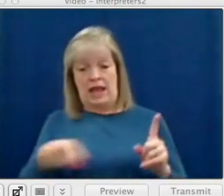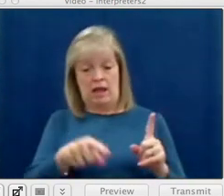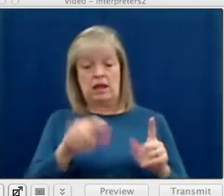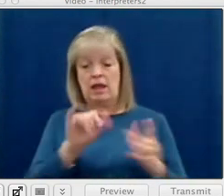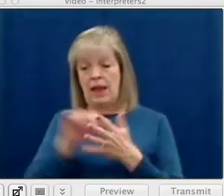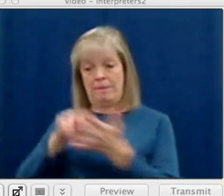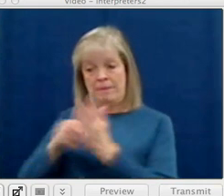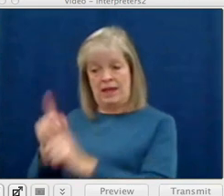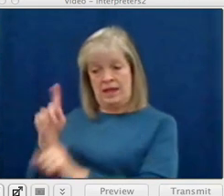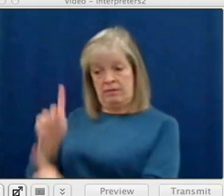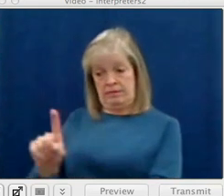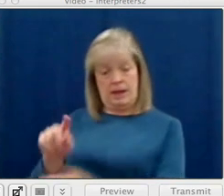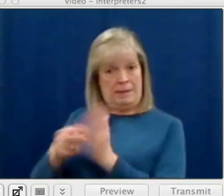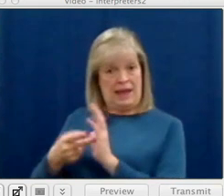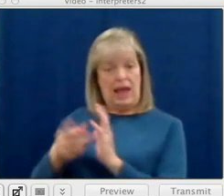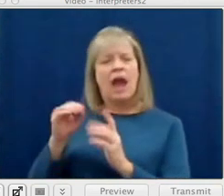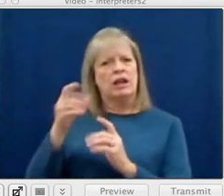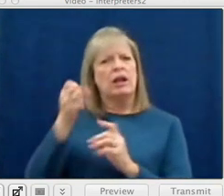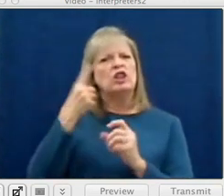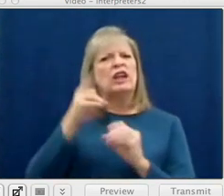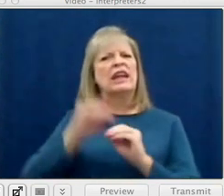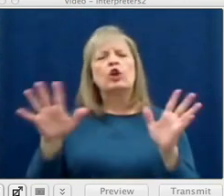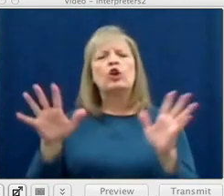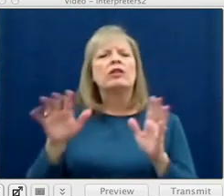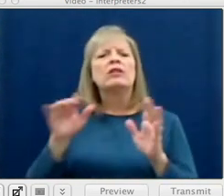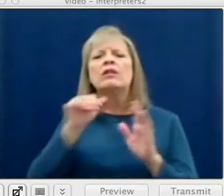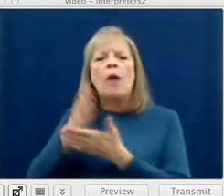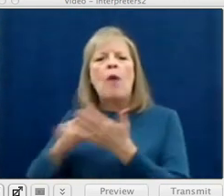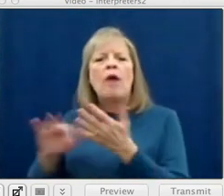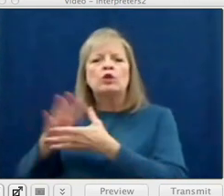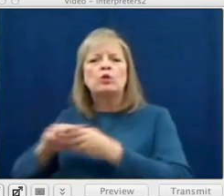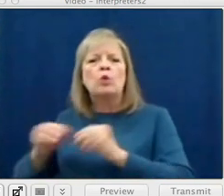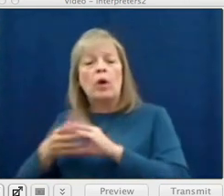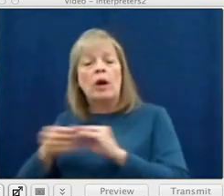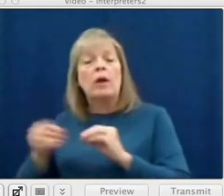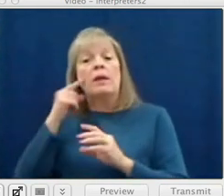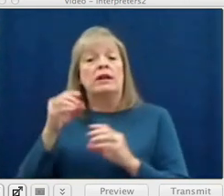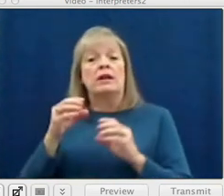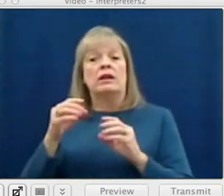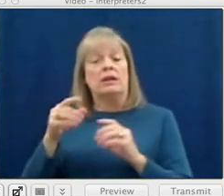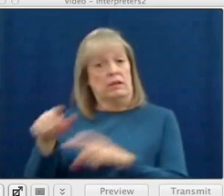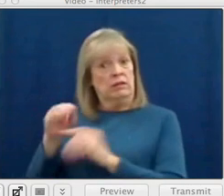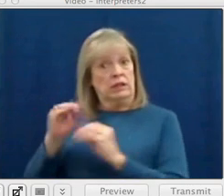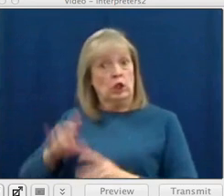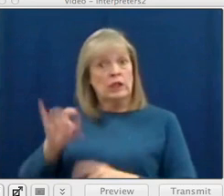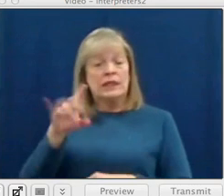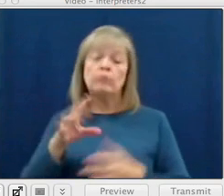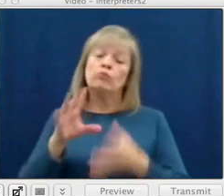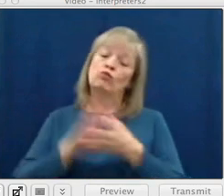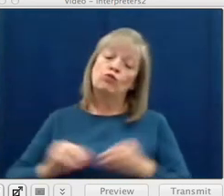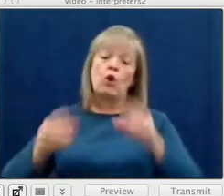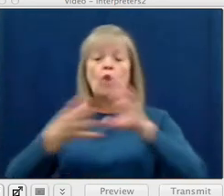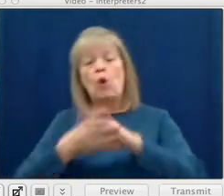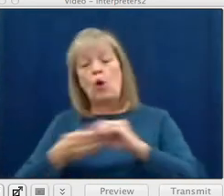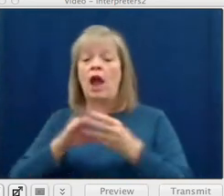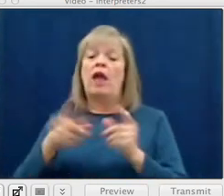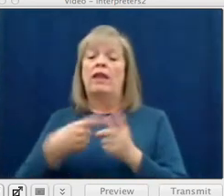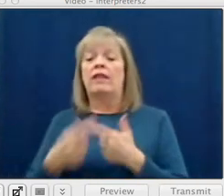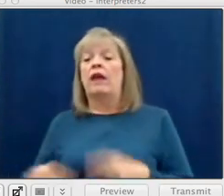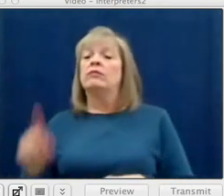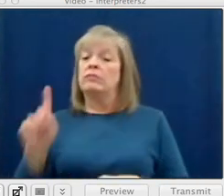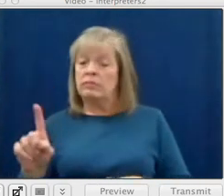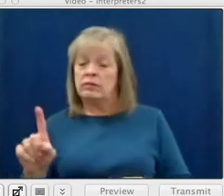the story. Okay, because while the teacher is reading the story, she puts her finger up, could actually be confusing. But if that's actually made as a separate